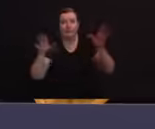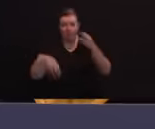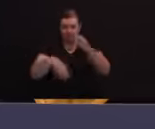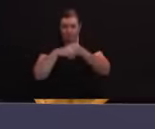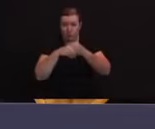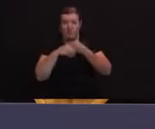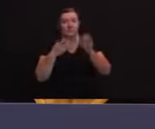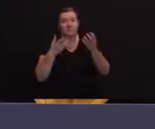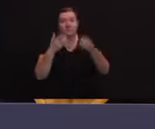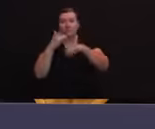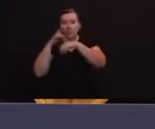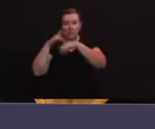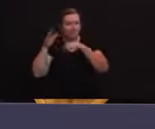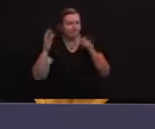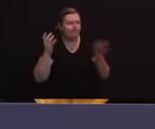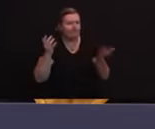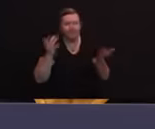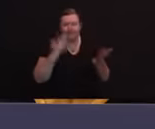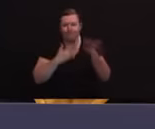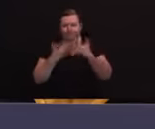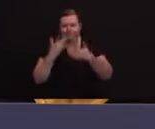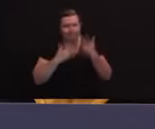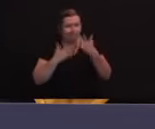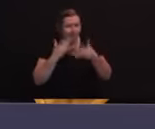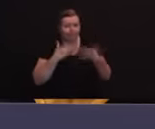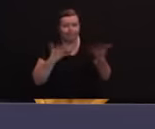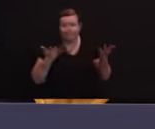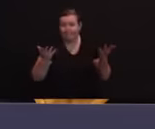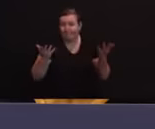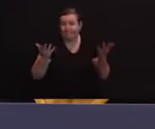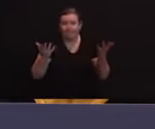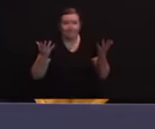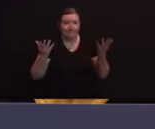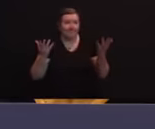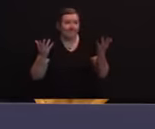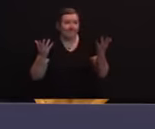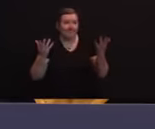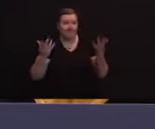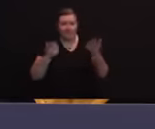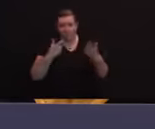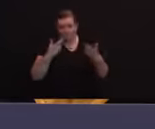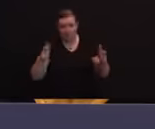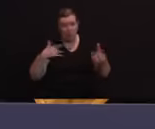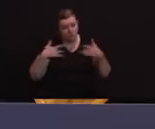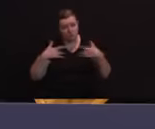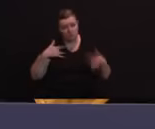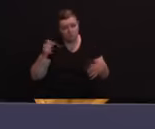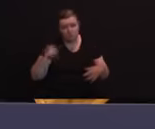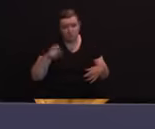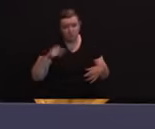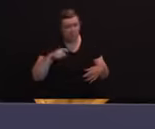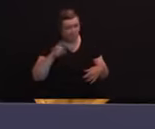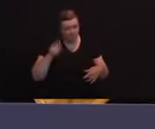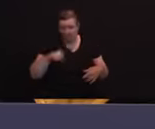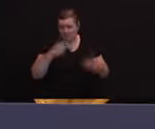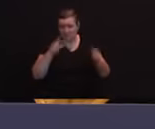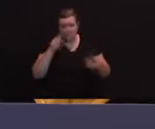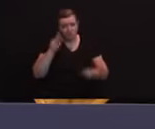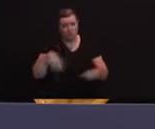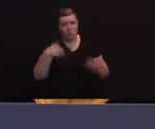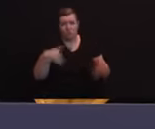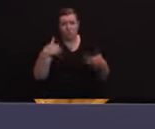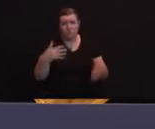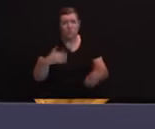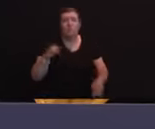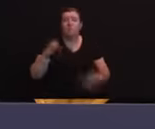are. So that's a rightful concern and question. It's why Judy and team have kept the bullpen